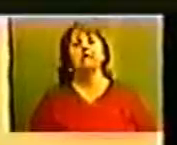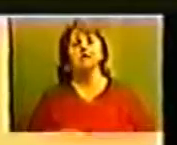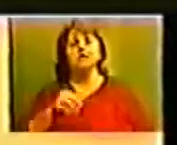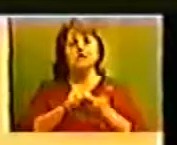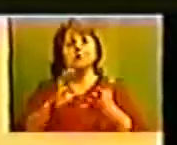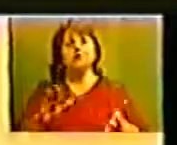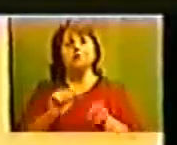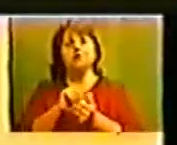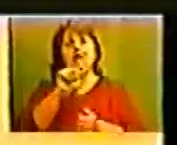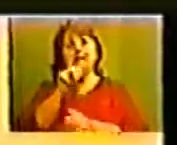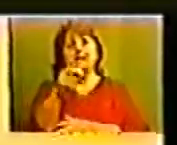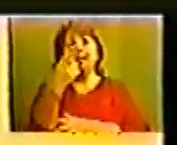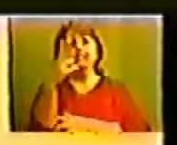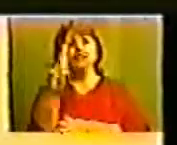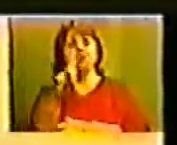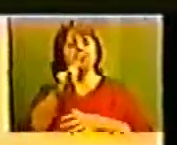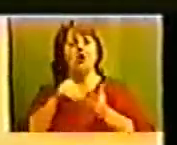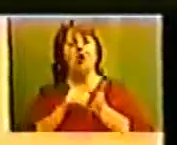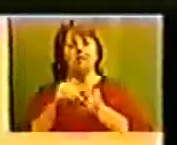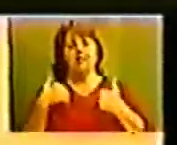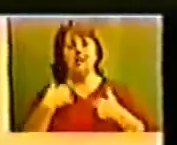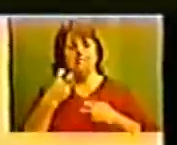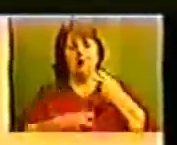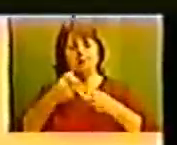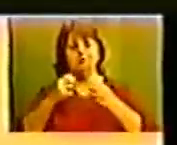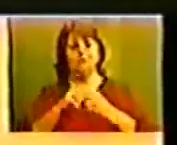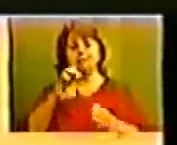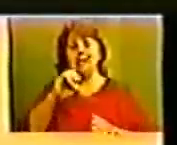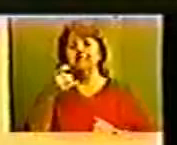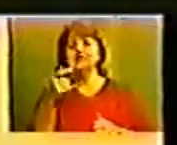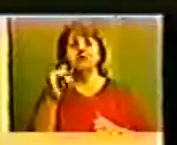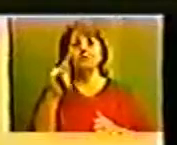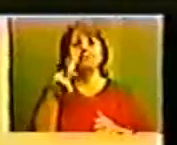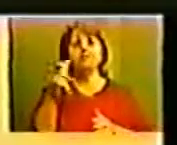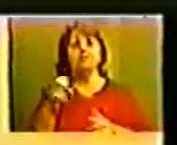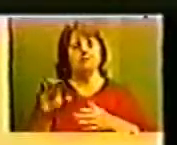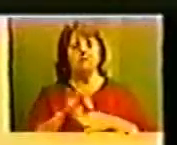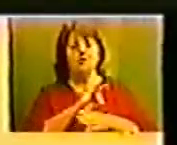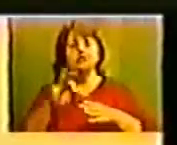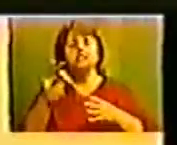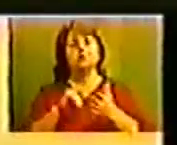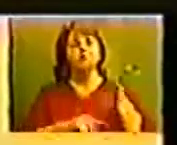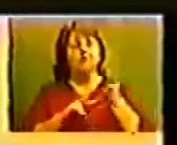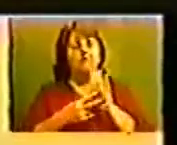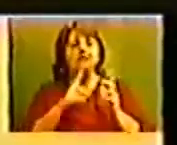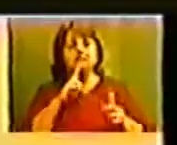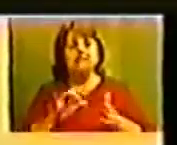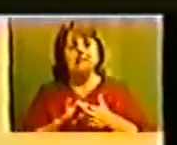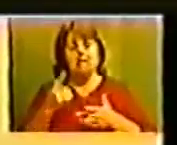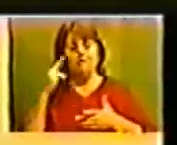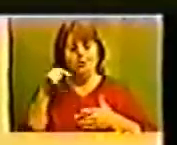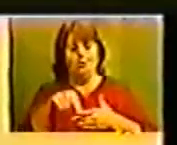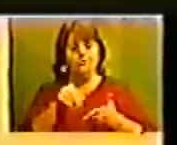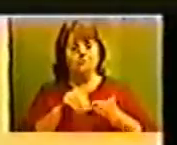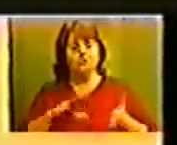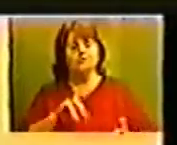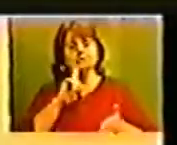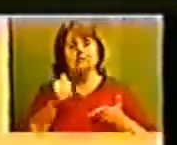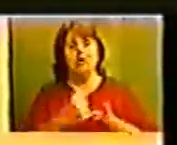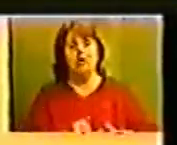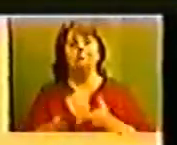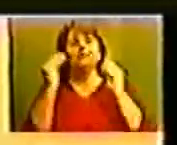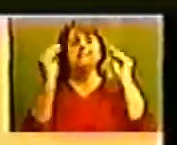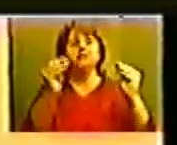Students with ADHD often have trouble with executive functions. And what you can do for these students is teach